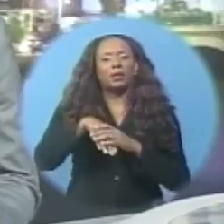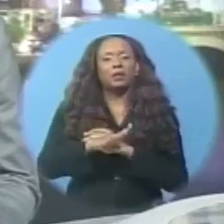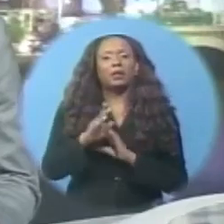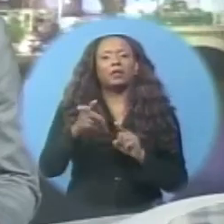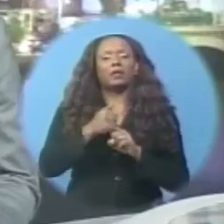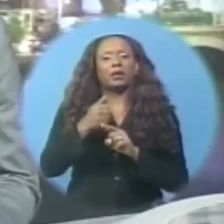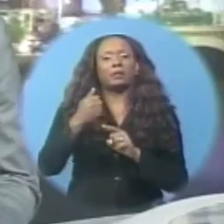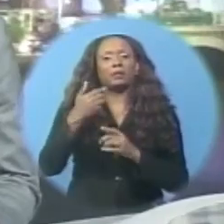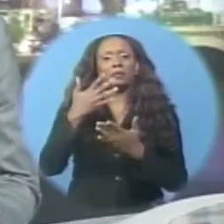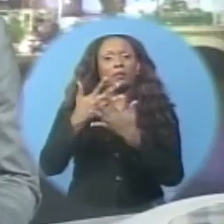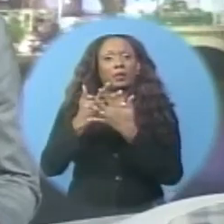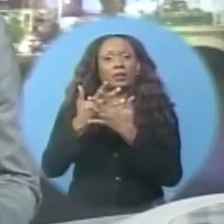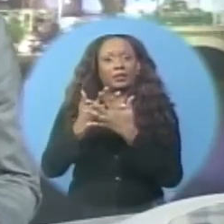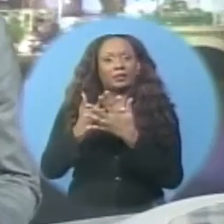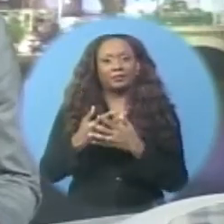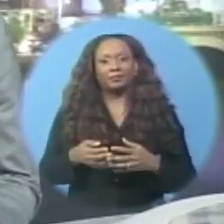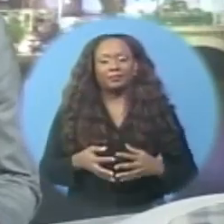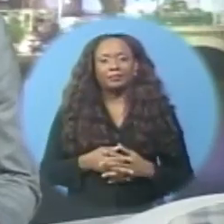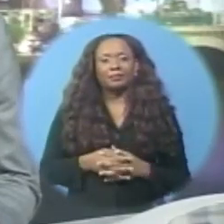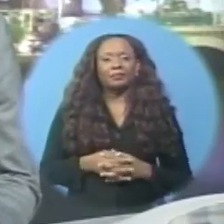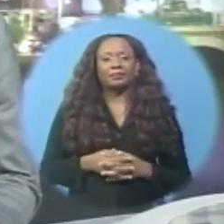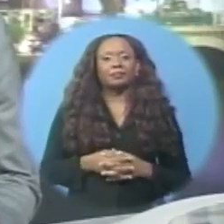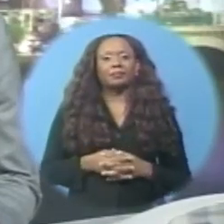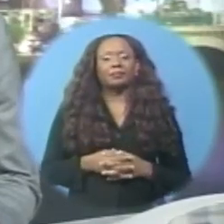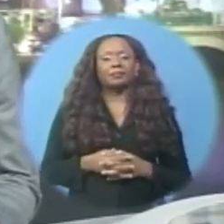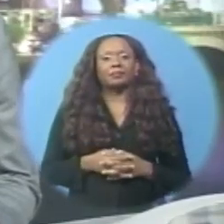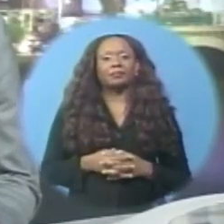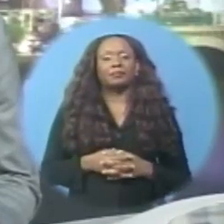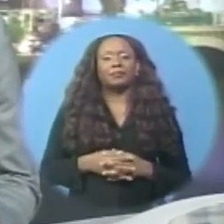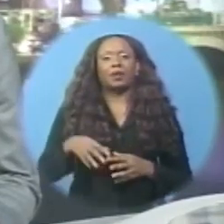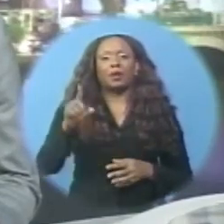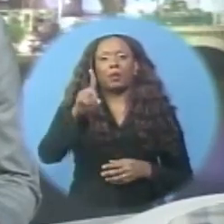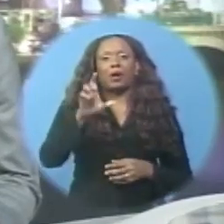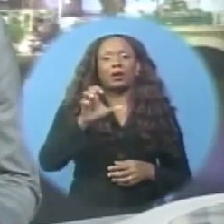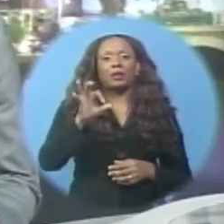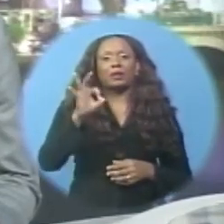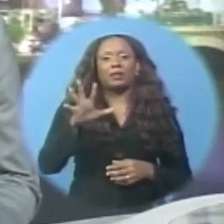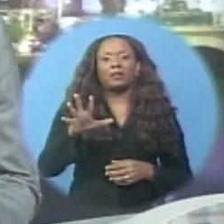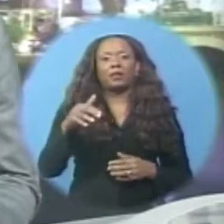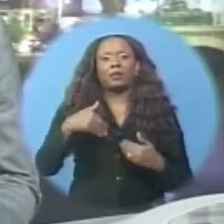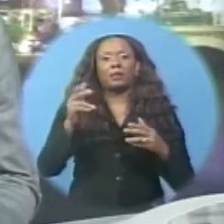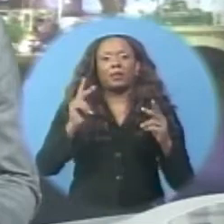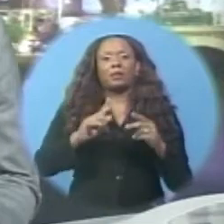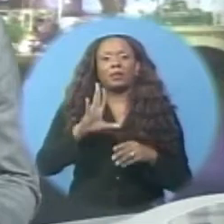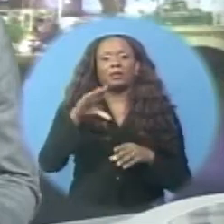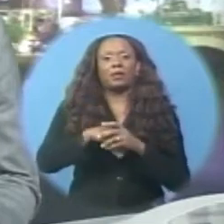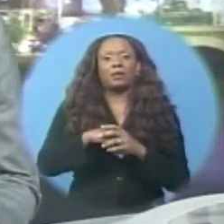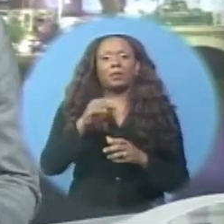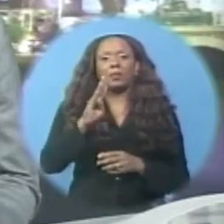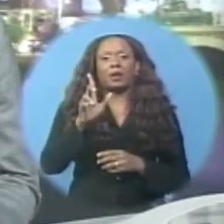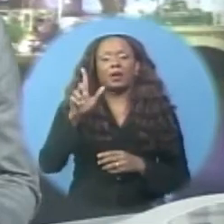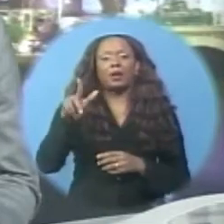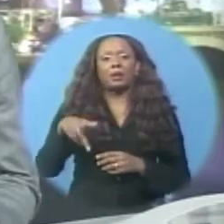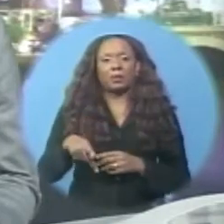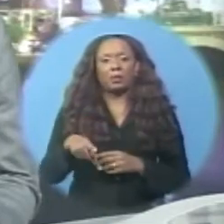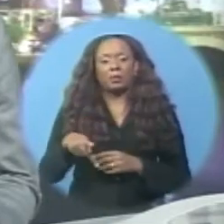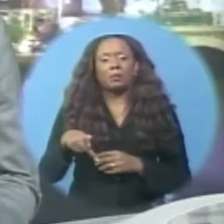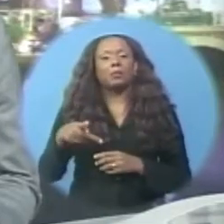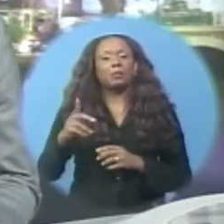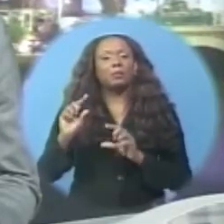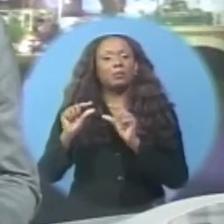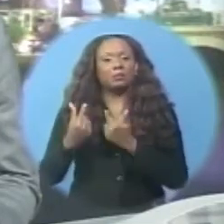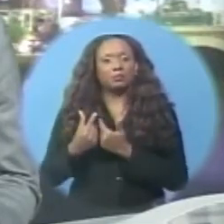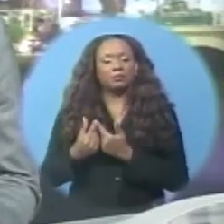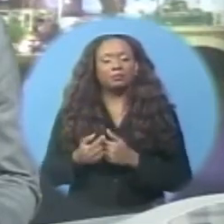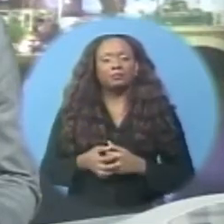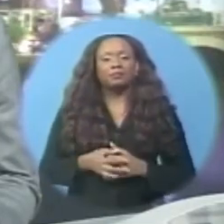finals. And 195 young people have been inducted into the Barbados Labour Party's Junior League. The